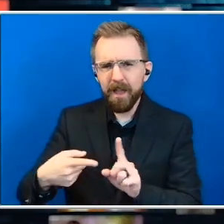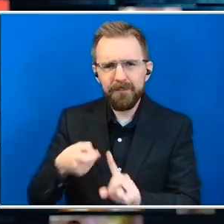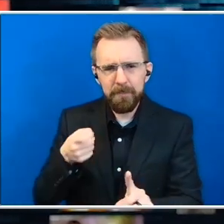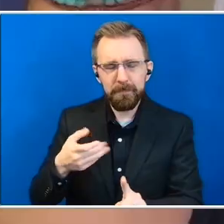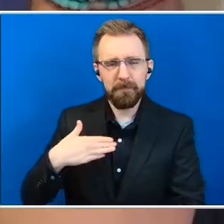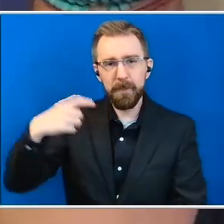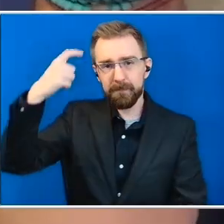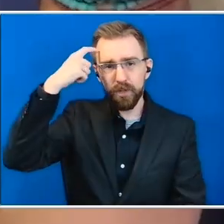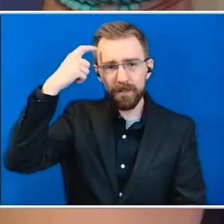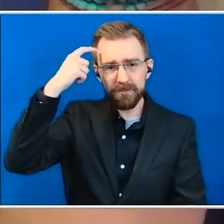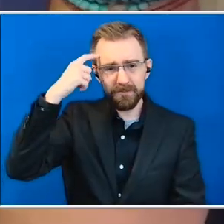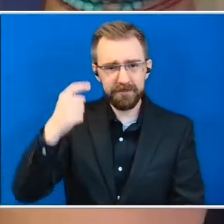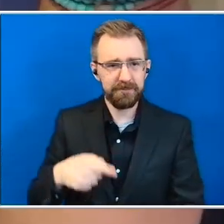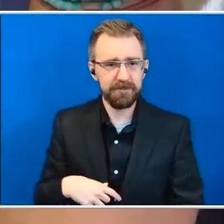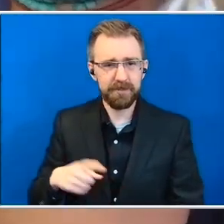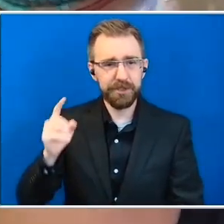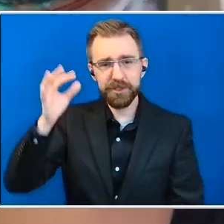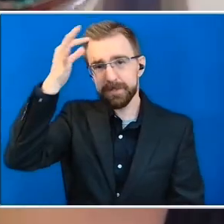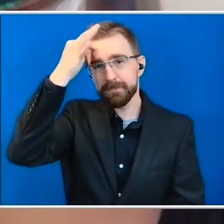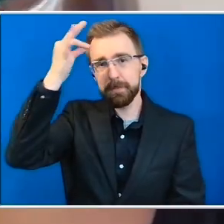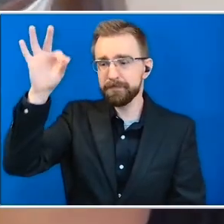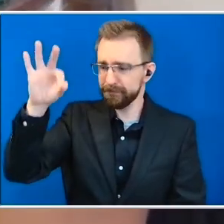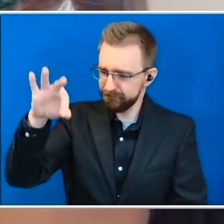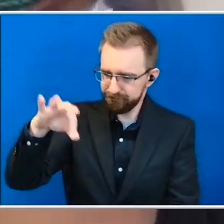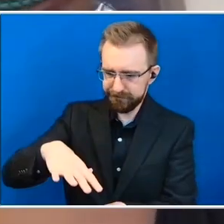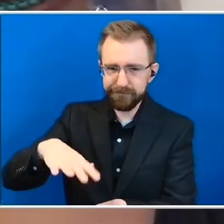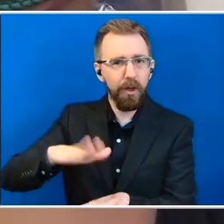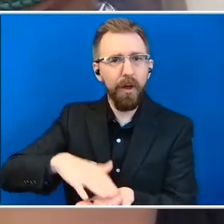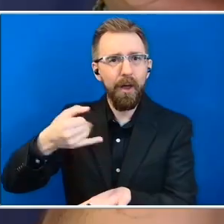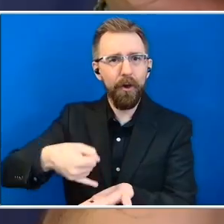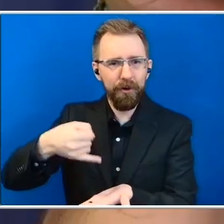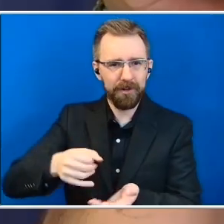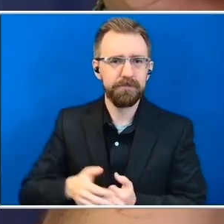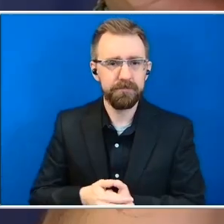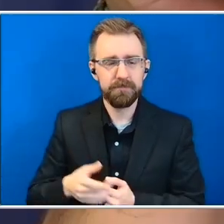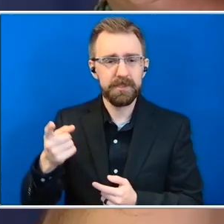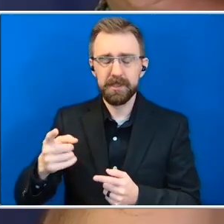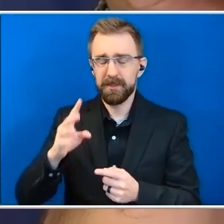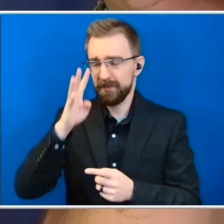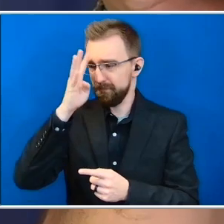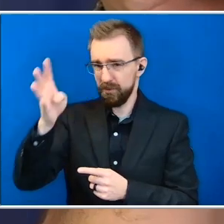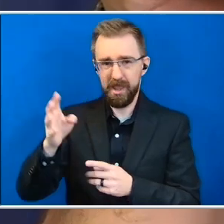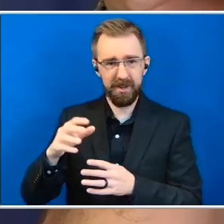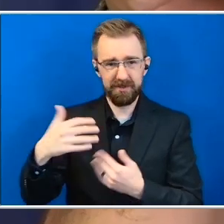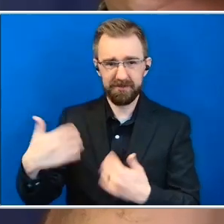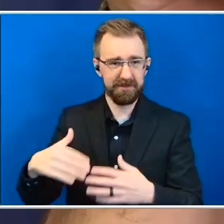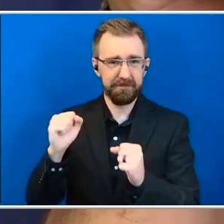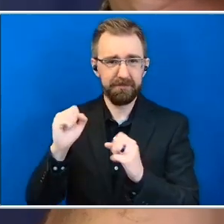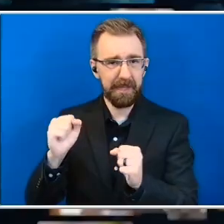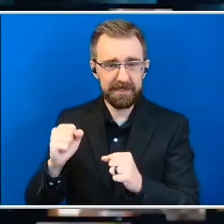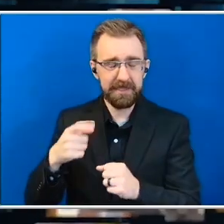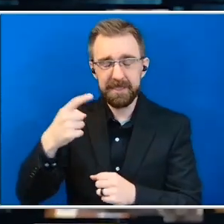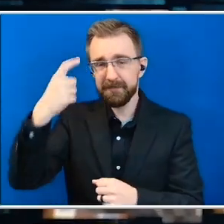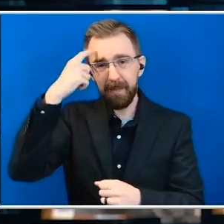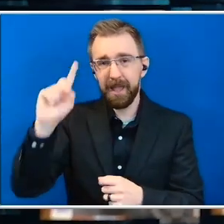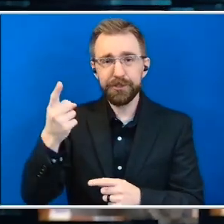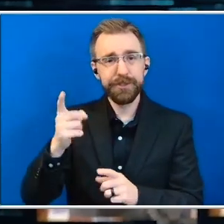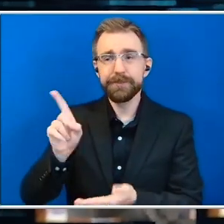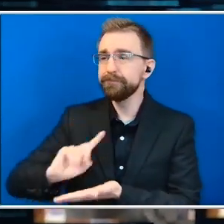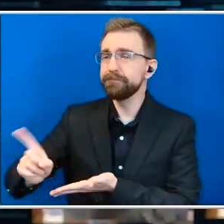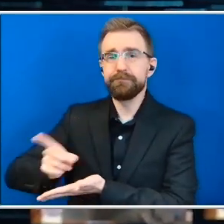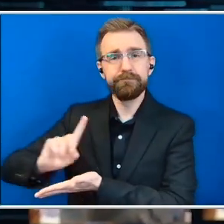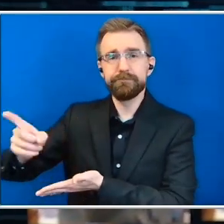just peeked out. This is some of his artwork that it comes out of his brain. You know, his mind just wanders and he